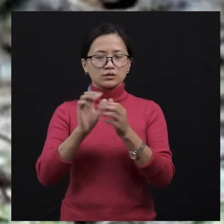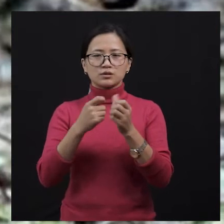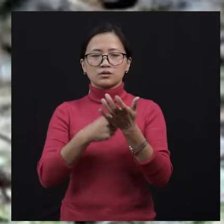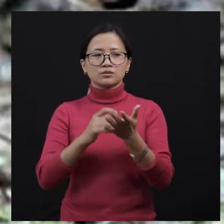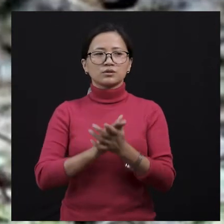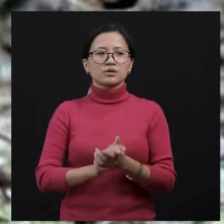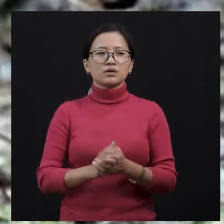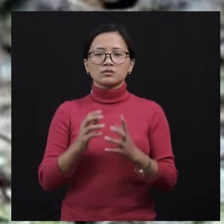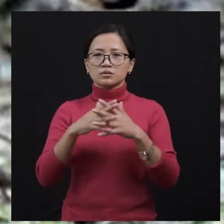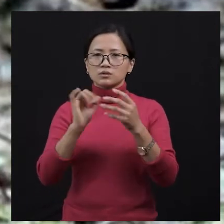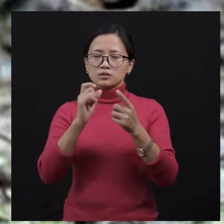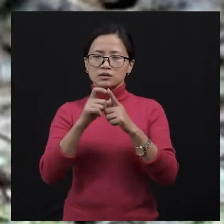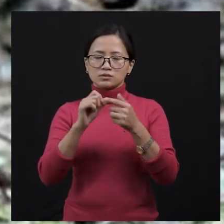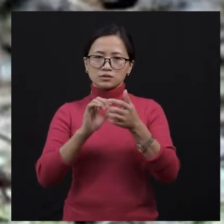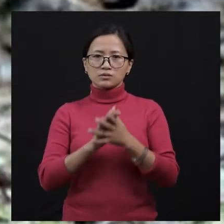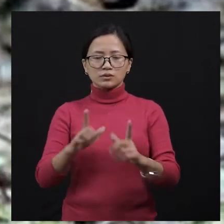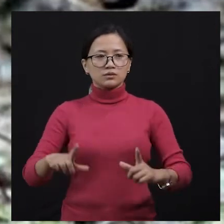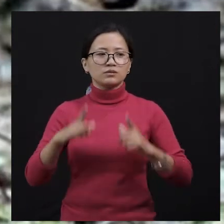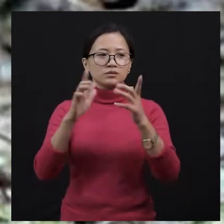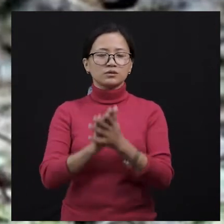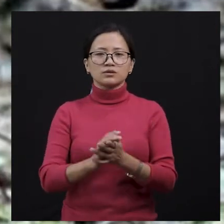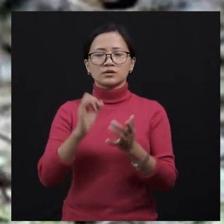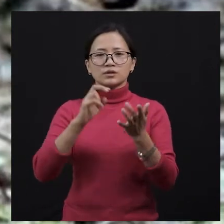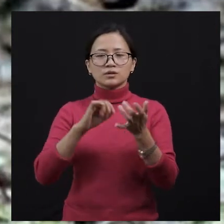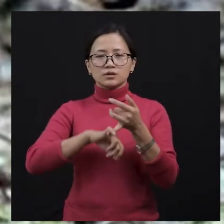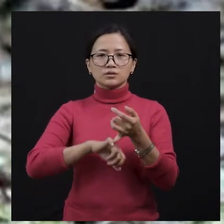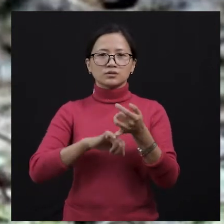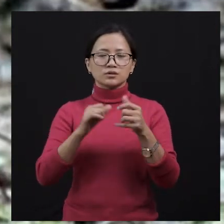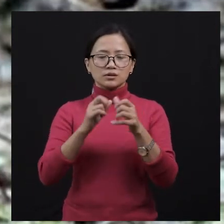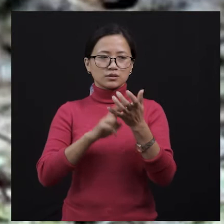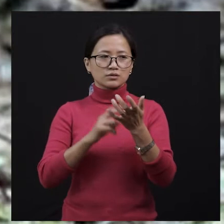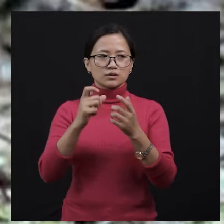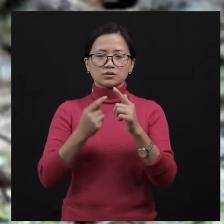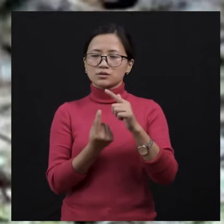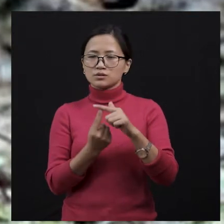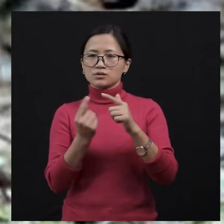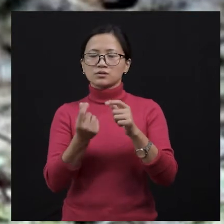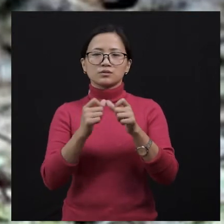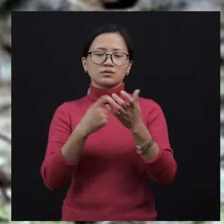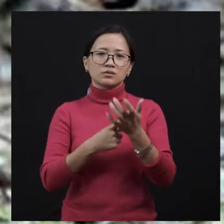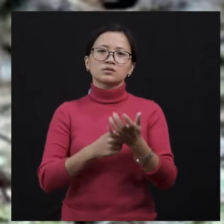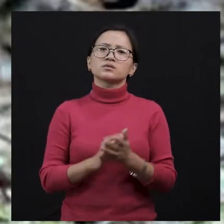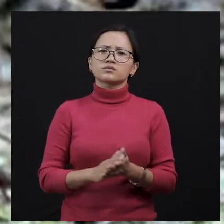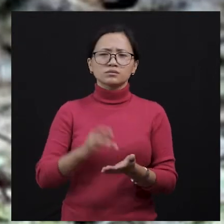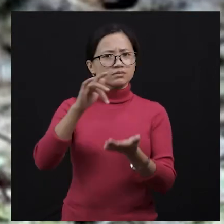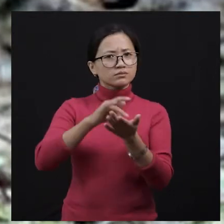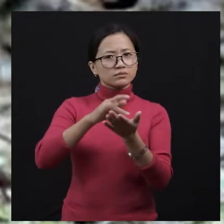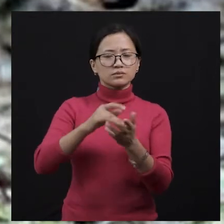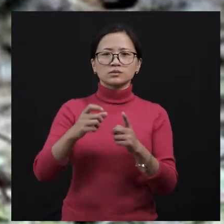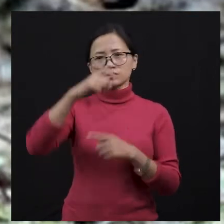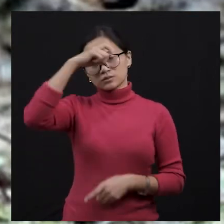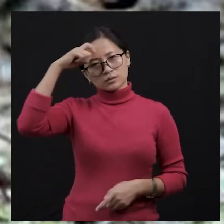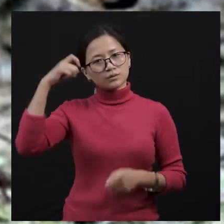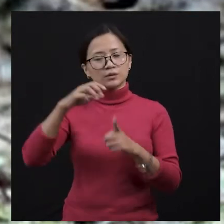Rangapahar Wildlife Sanctuary. It is located in Dimapur, Nagaland. Okay, so these